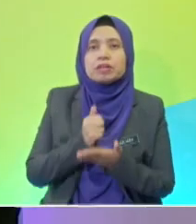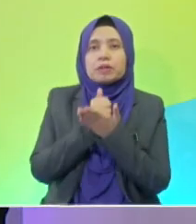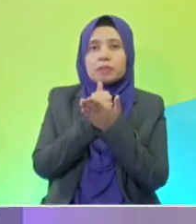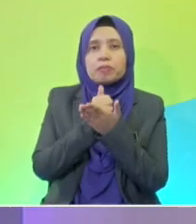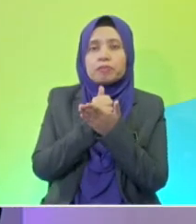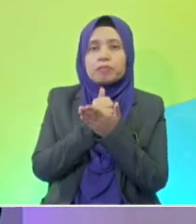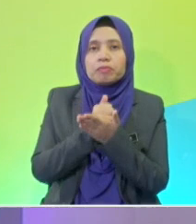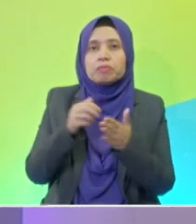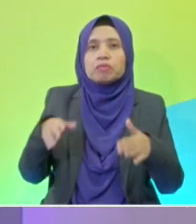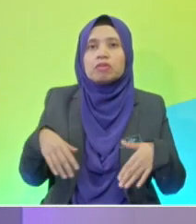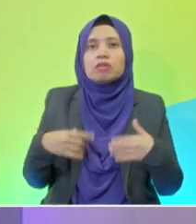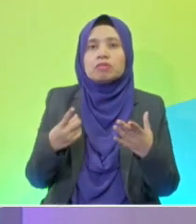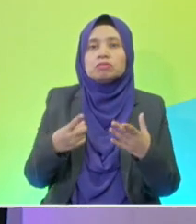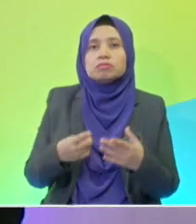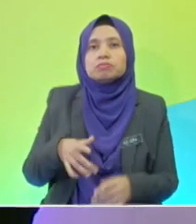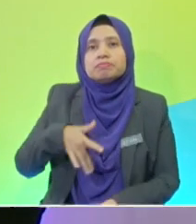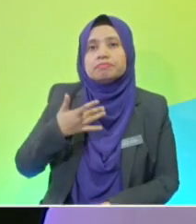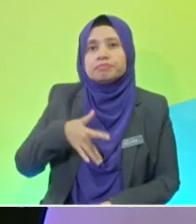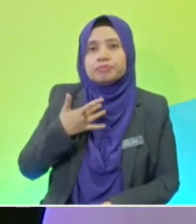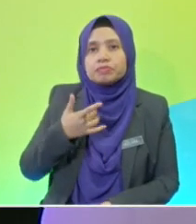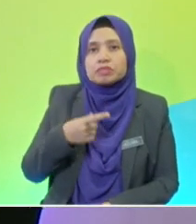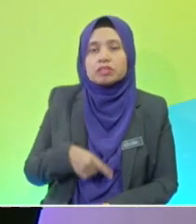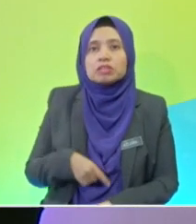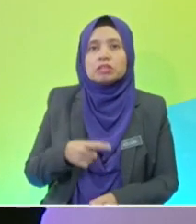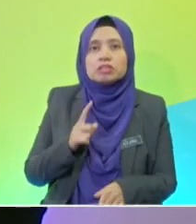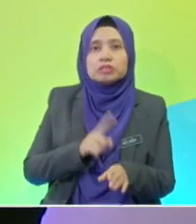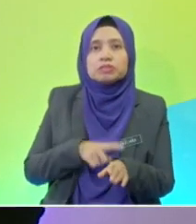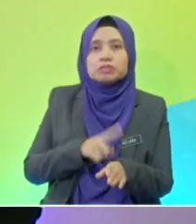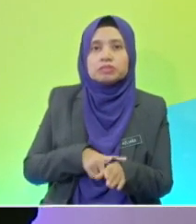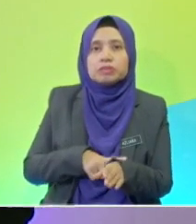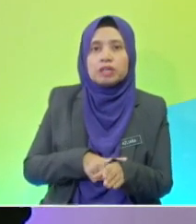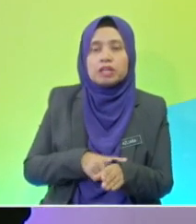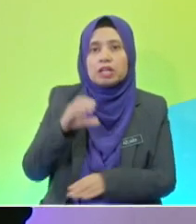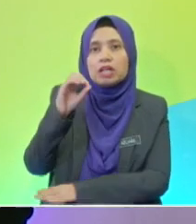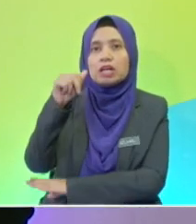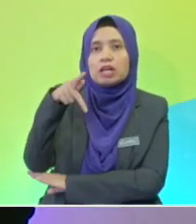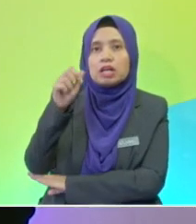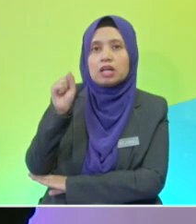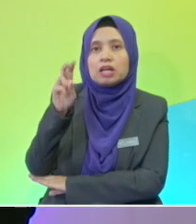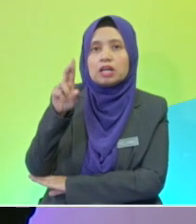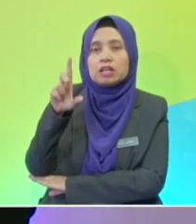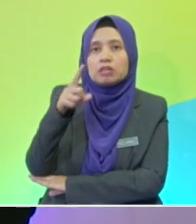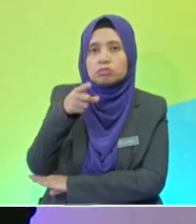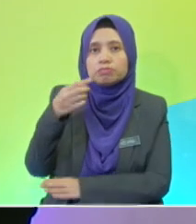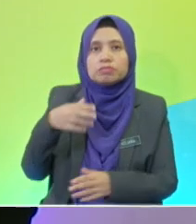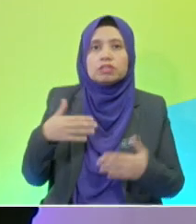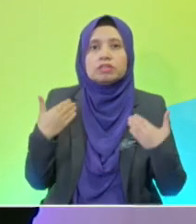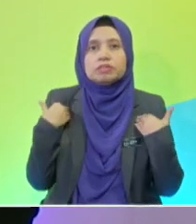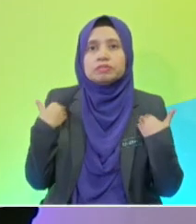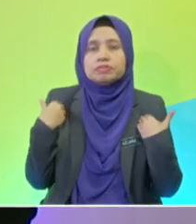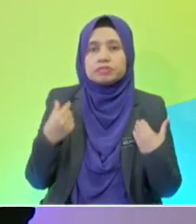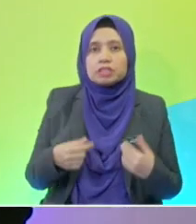know how is your feeling to discover my time capsule. Do you wish to have your own time capsule? And